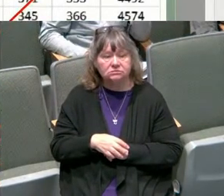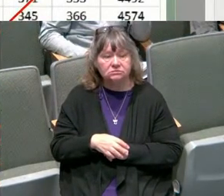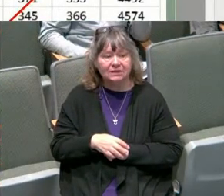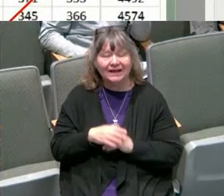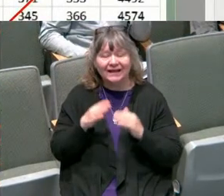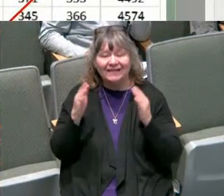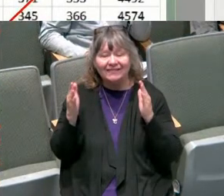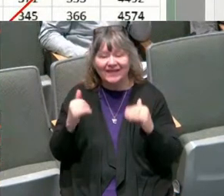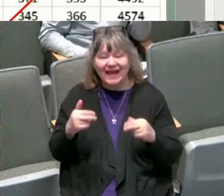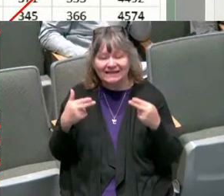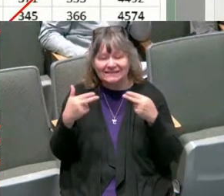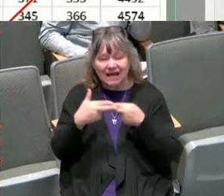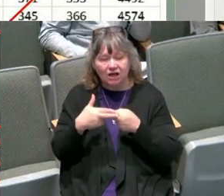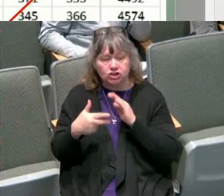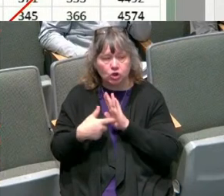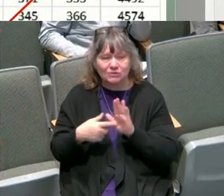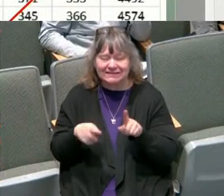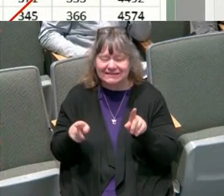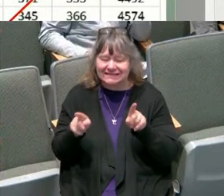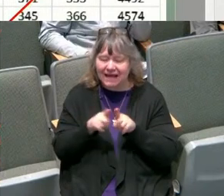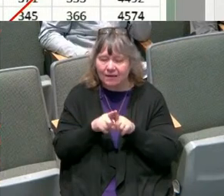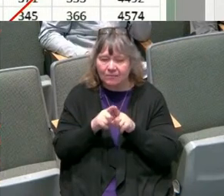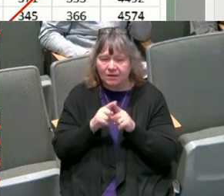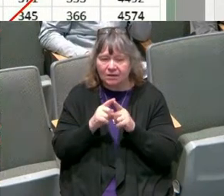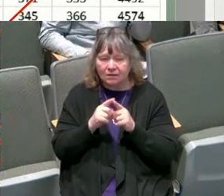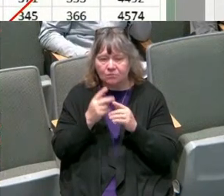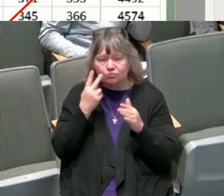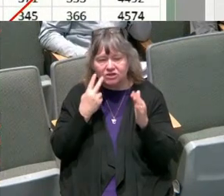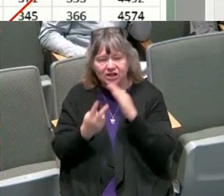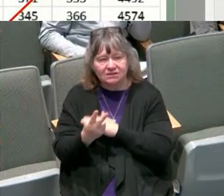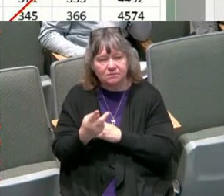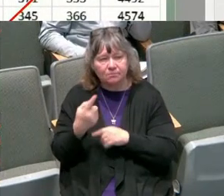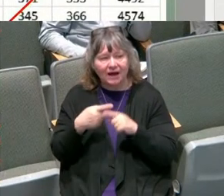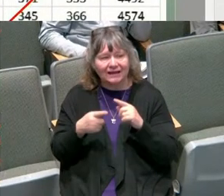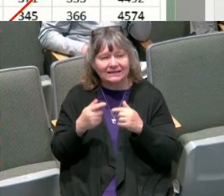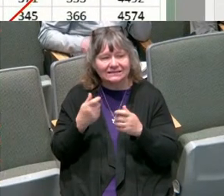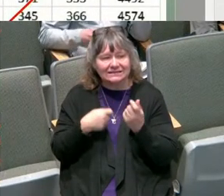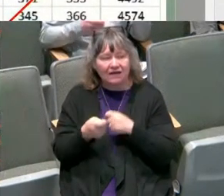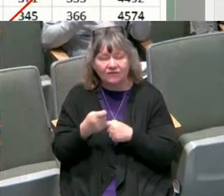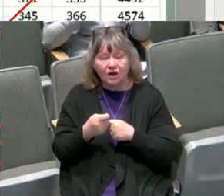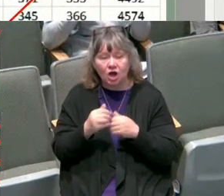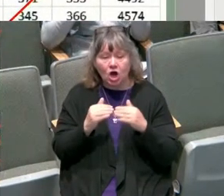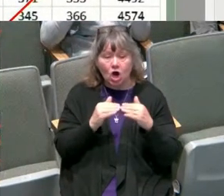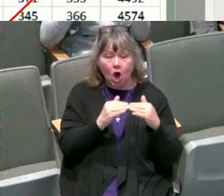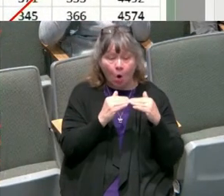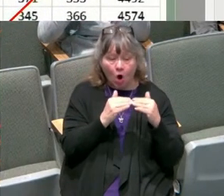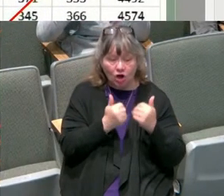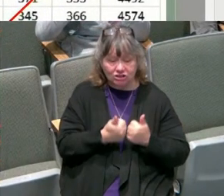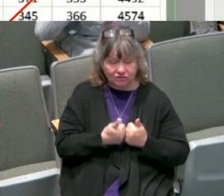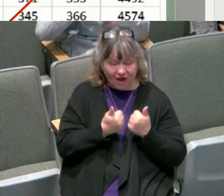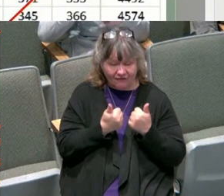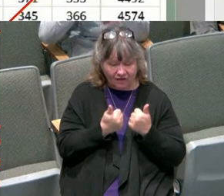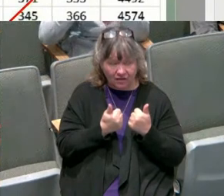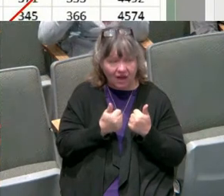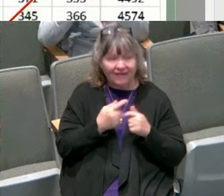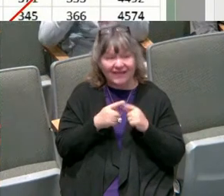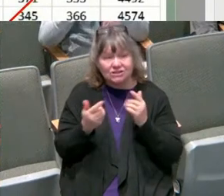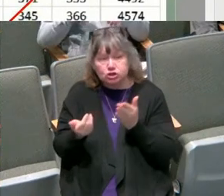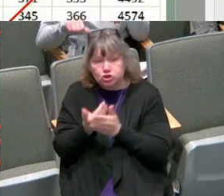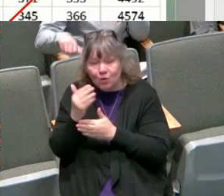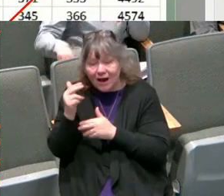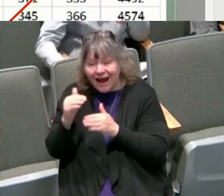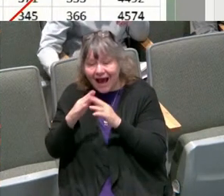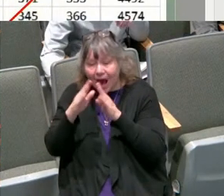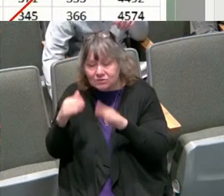the next slide shows the same projections but instead of being cohort survival only what you see here is new